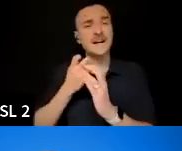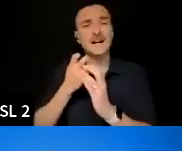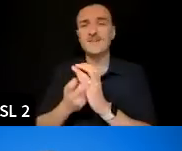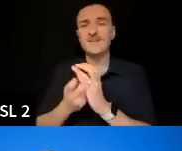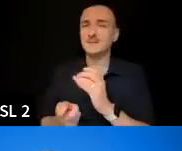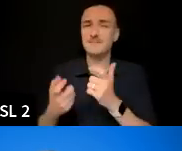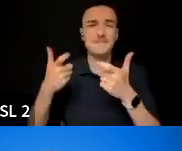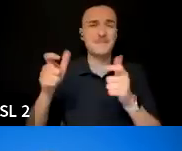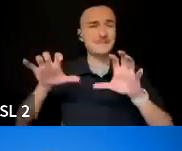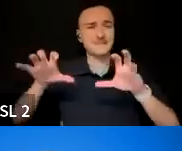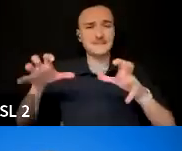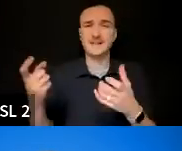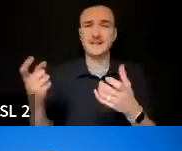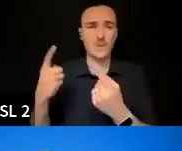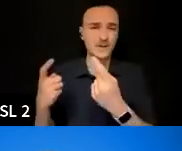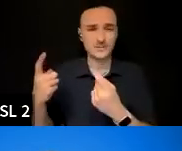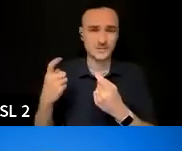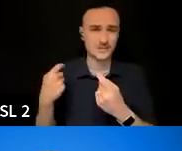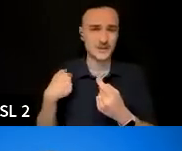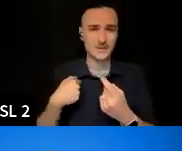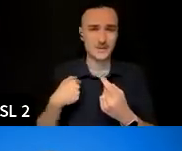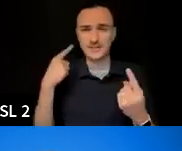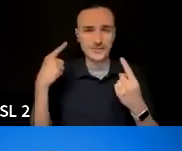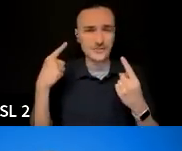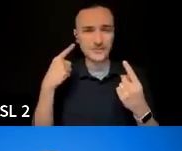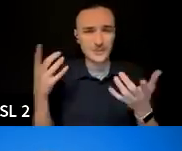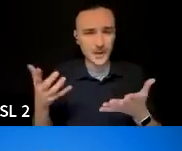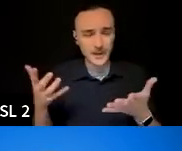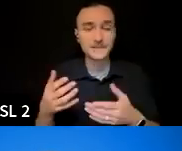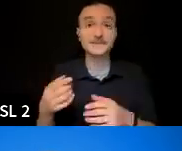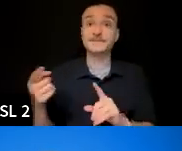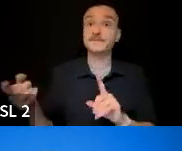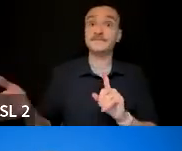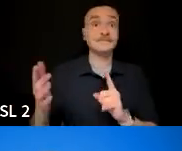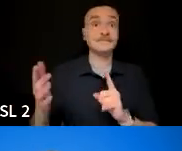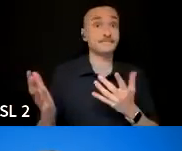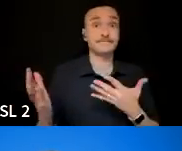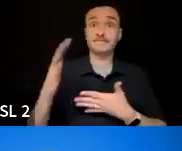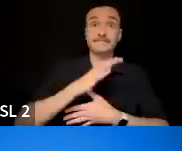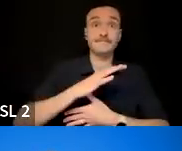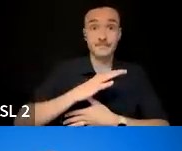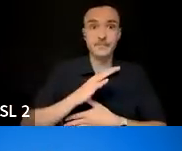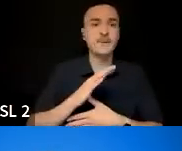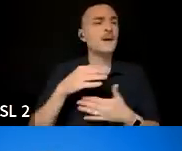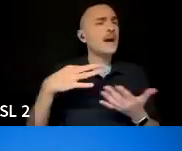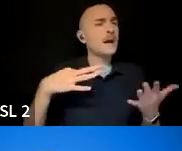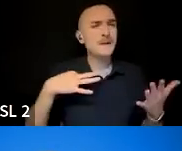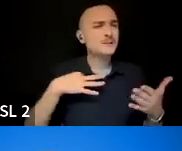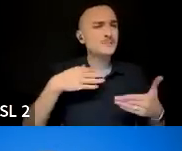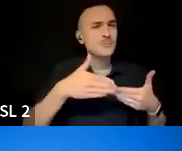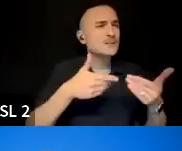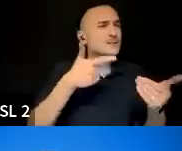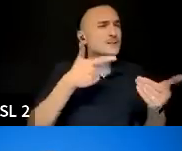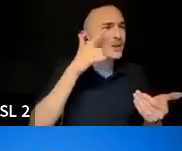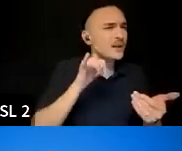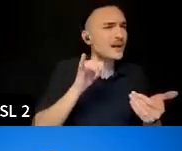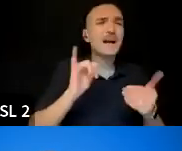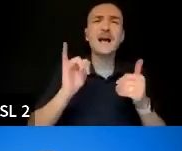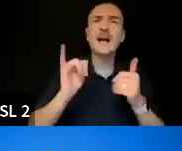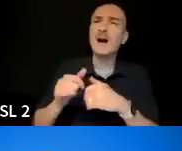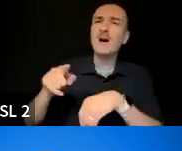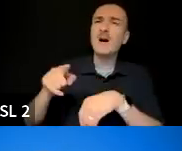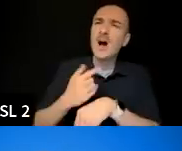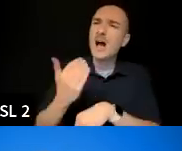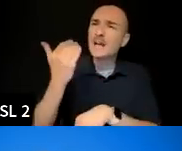the application process, and how long does it take to get my funding? Yeah, the process does take some time.